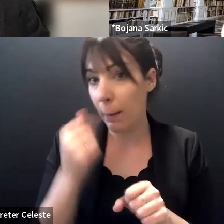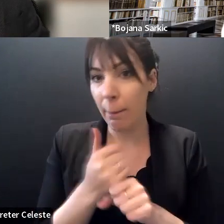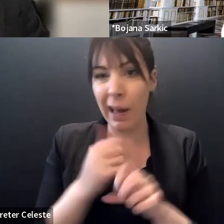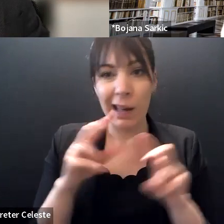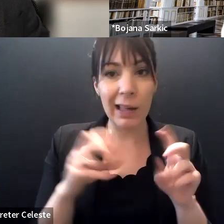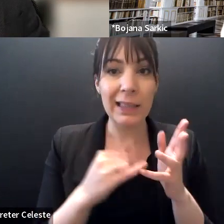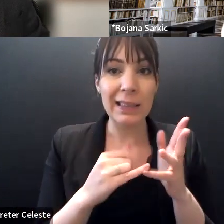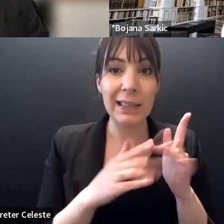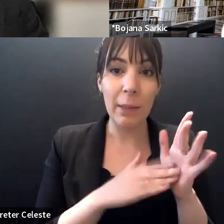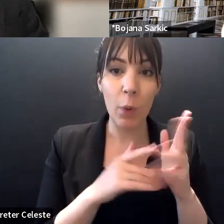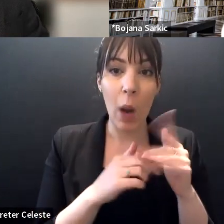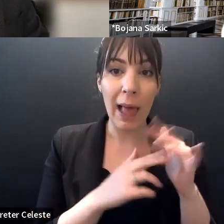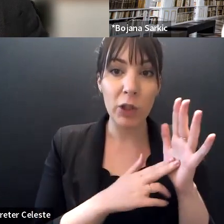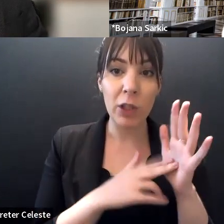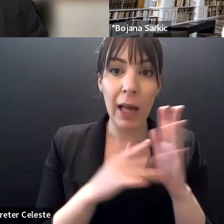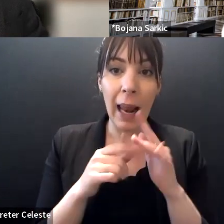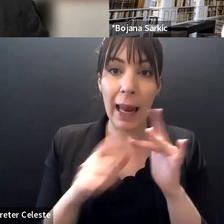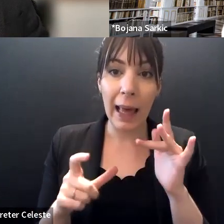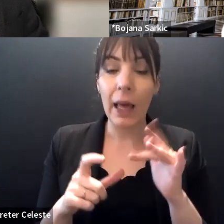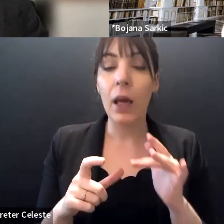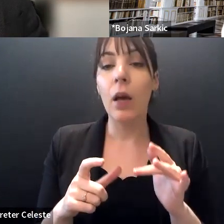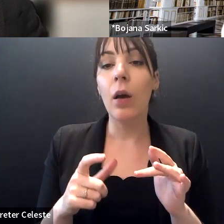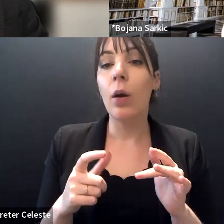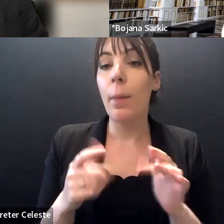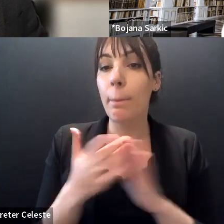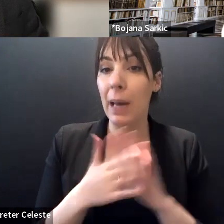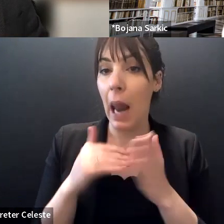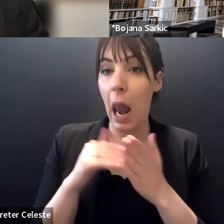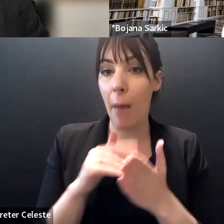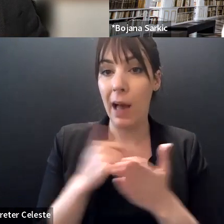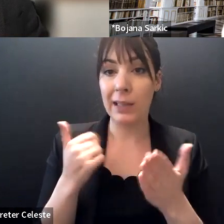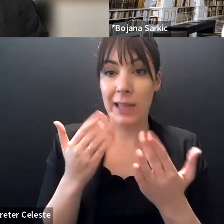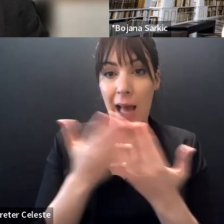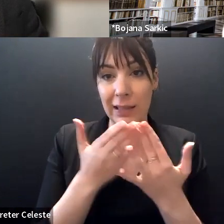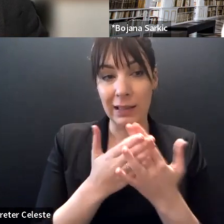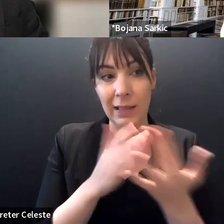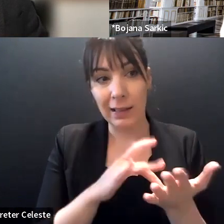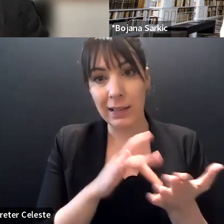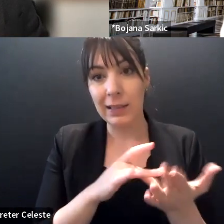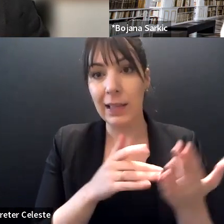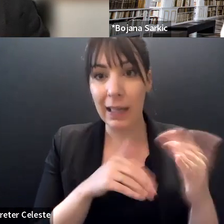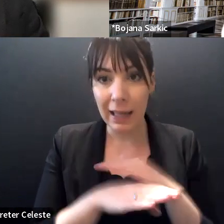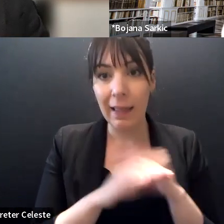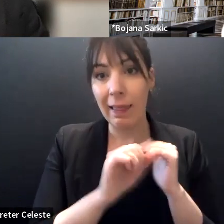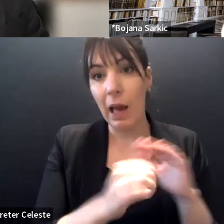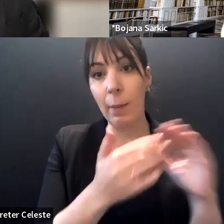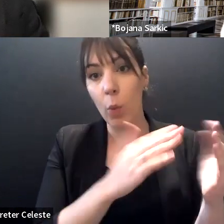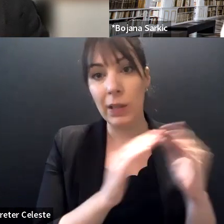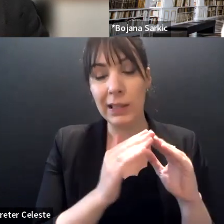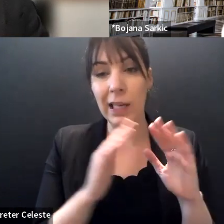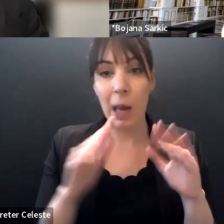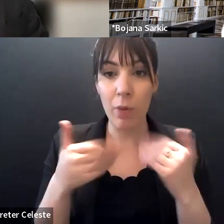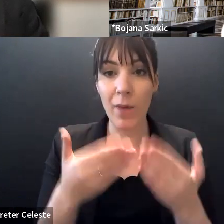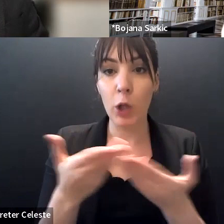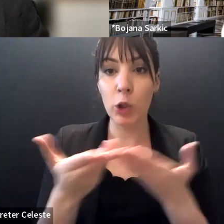and actually access the clinical centres in these communities and provide audiological services in an